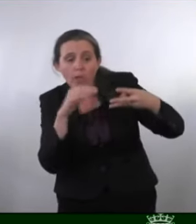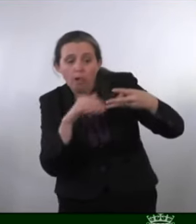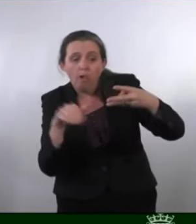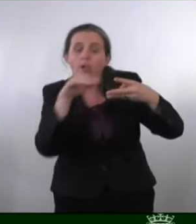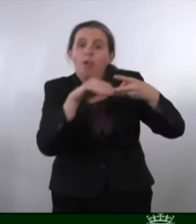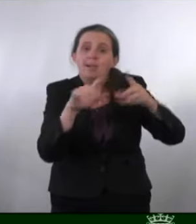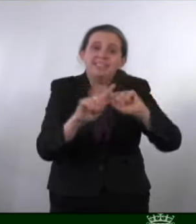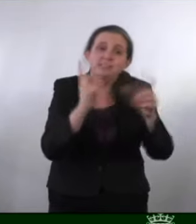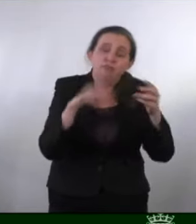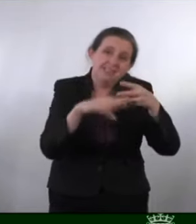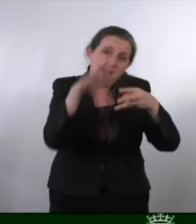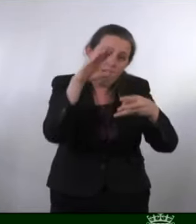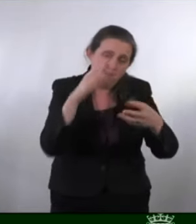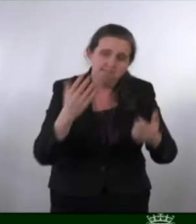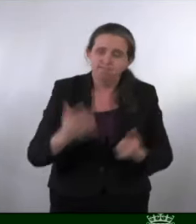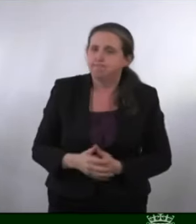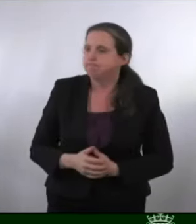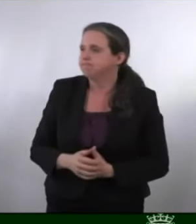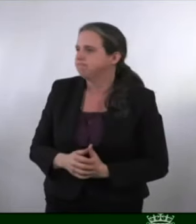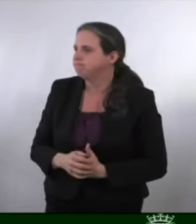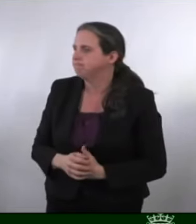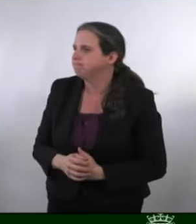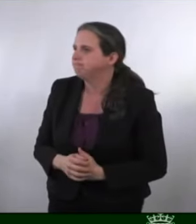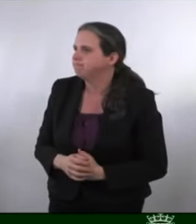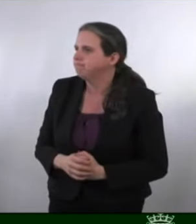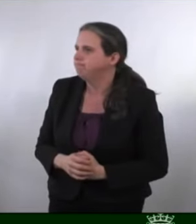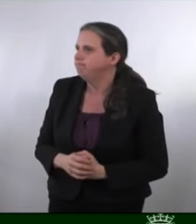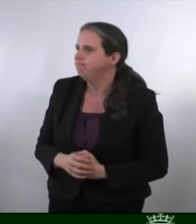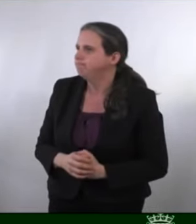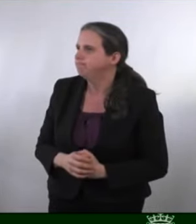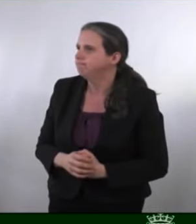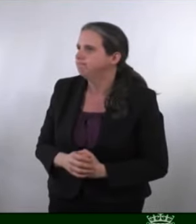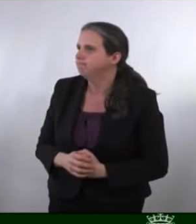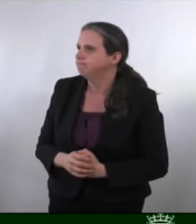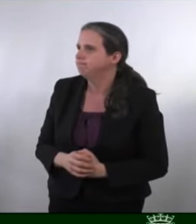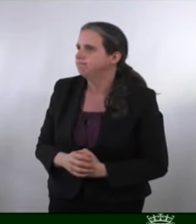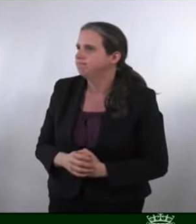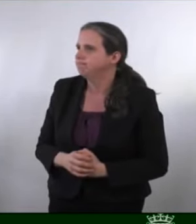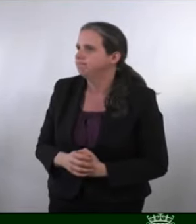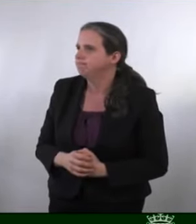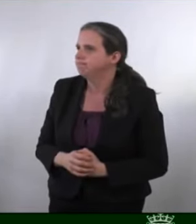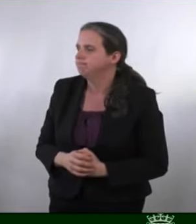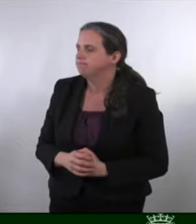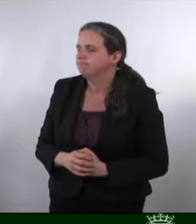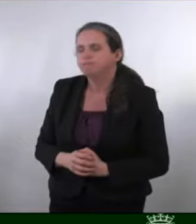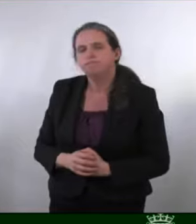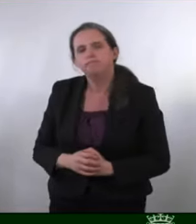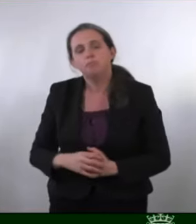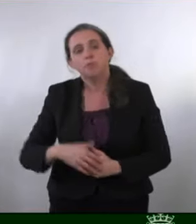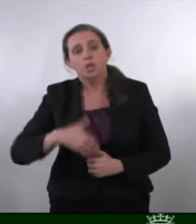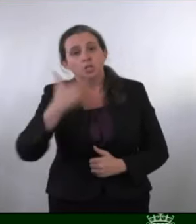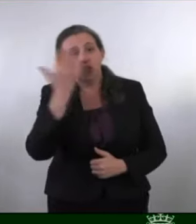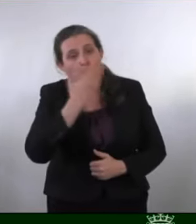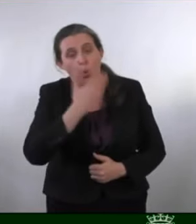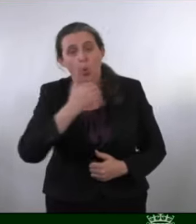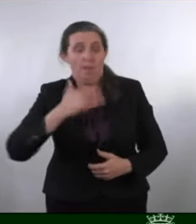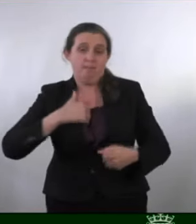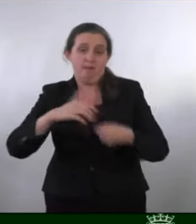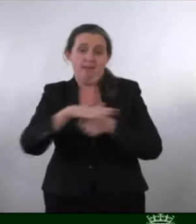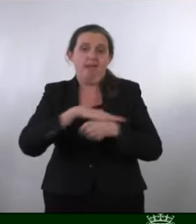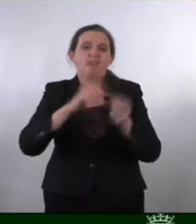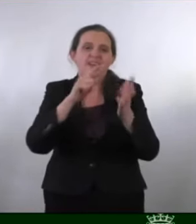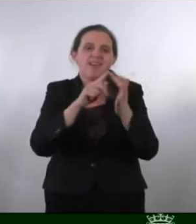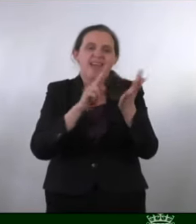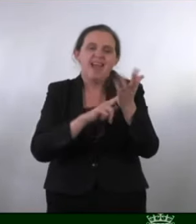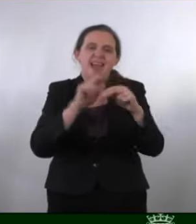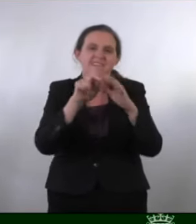Speaker. Prime Minister, schools across Enfield North face a daily avalanche of challenges to stay open before a single class